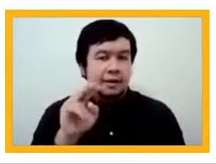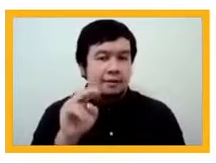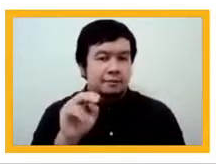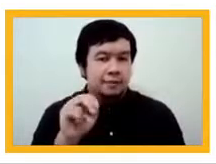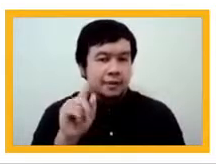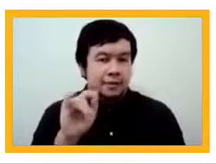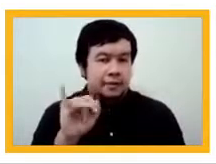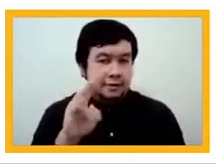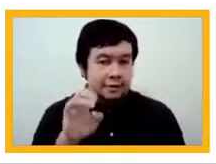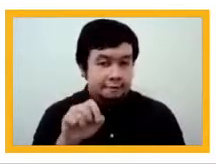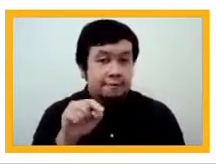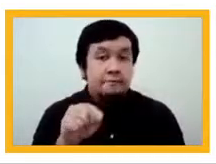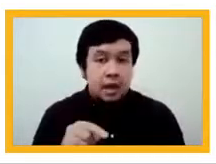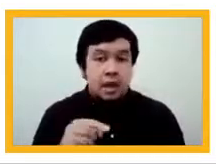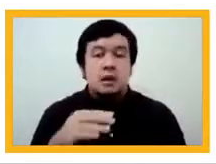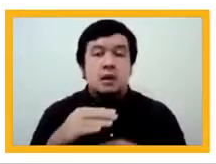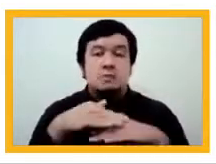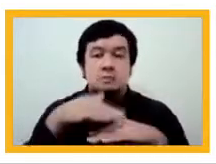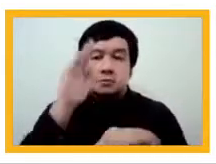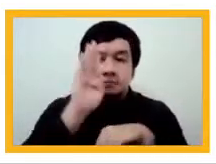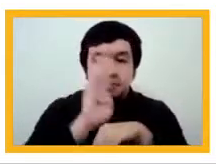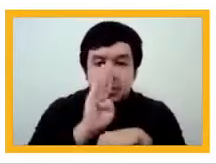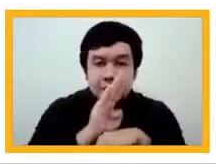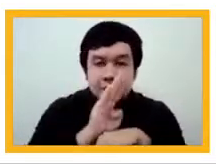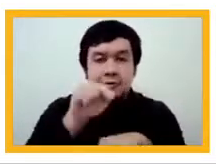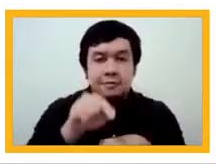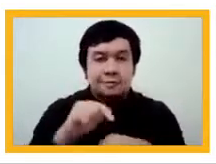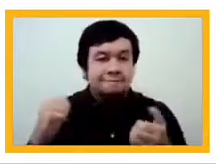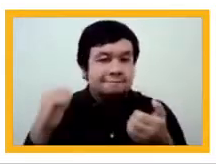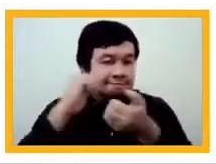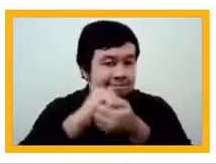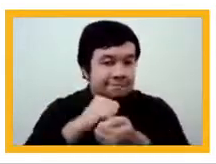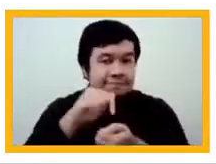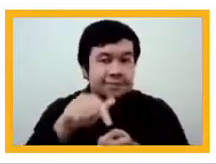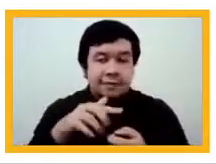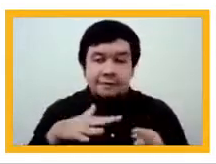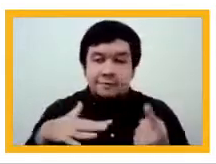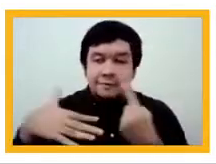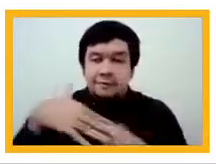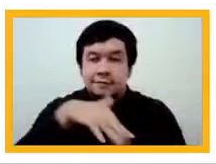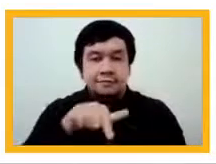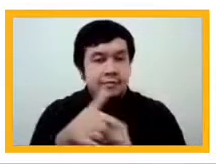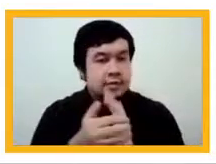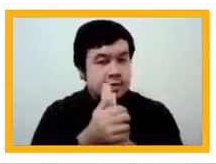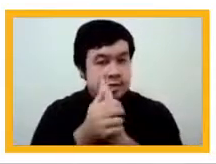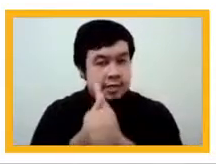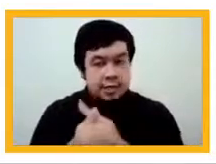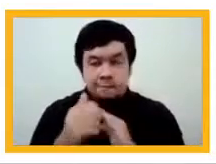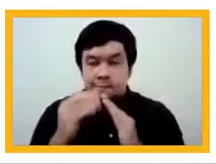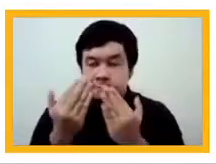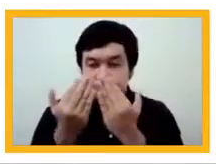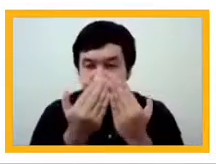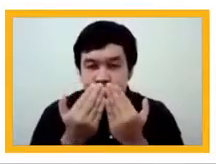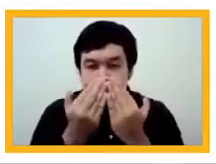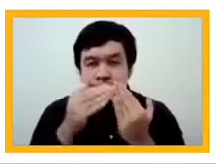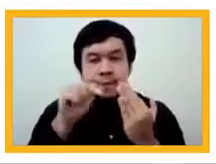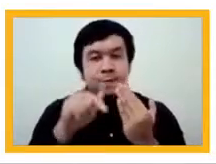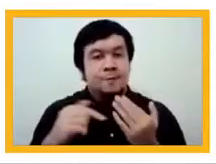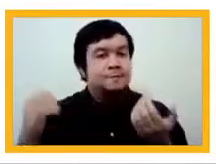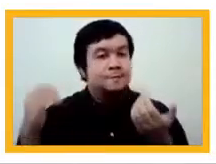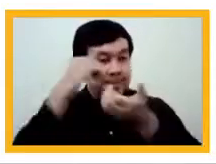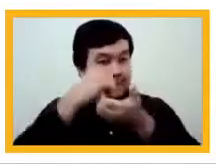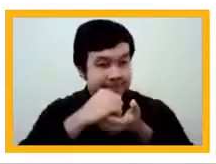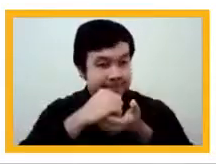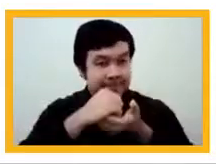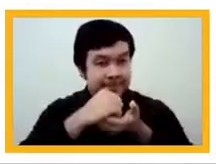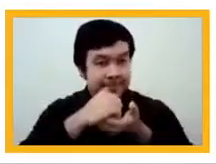of skill ecosystem, how to enable them to mm-hmm. feel the need but